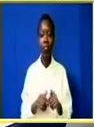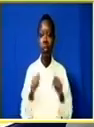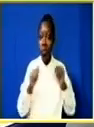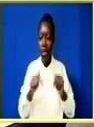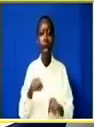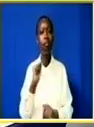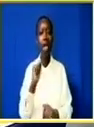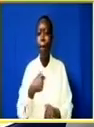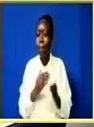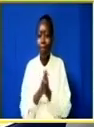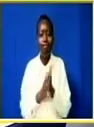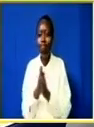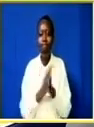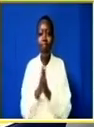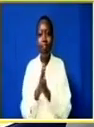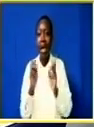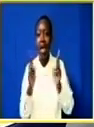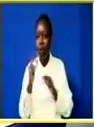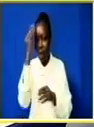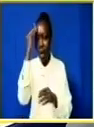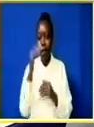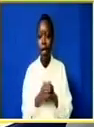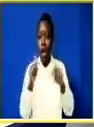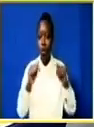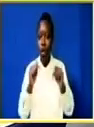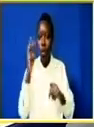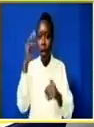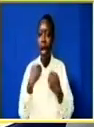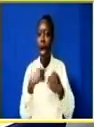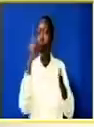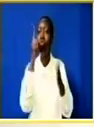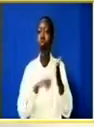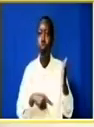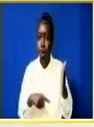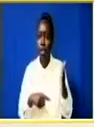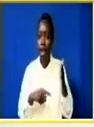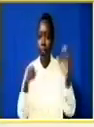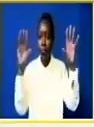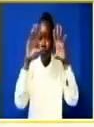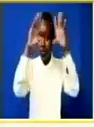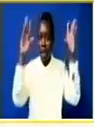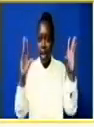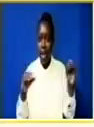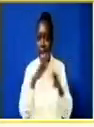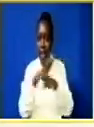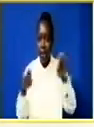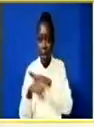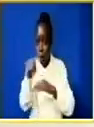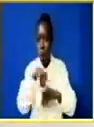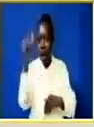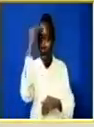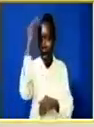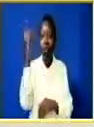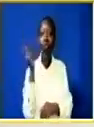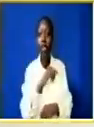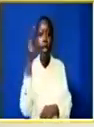excited. No, today we are going to have a remedy. A remedy? Yes. Okay. Of all that we have been learning. Good. Remember